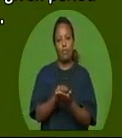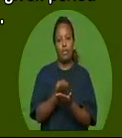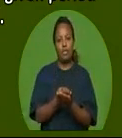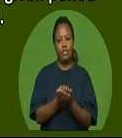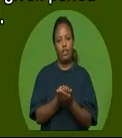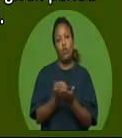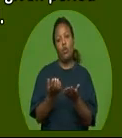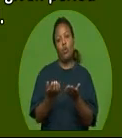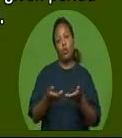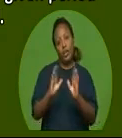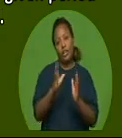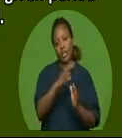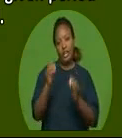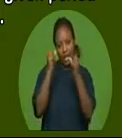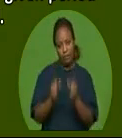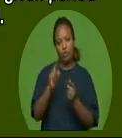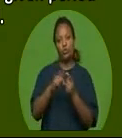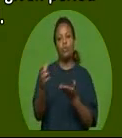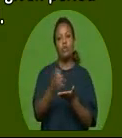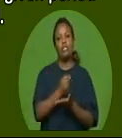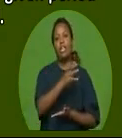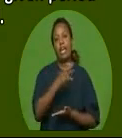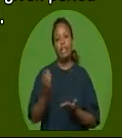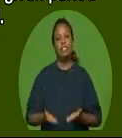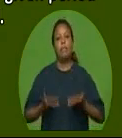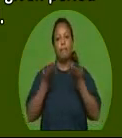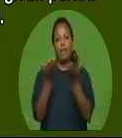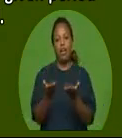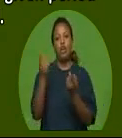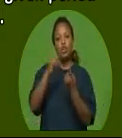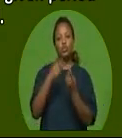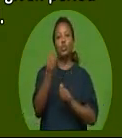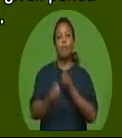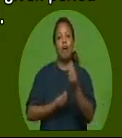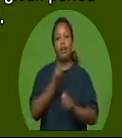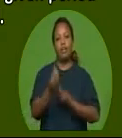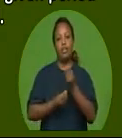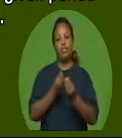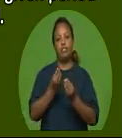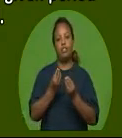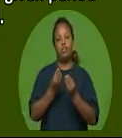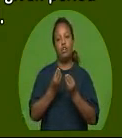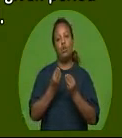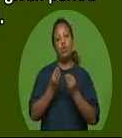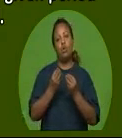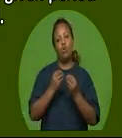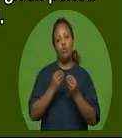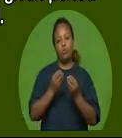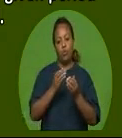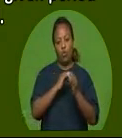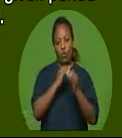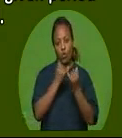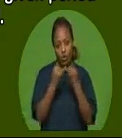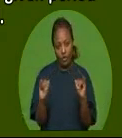an economy are willing and able to produce and supply to the market over a